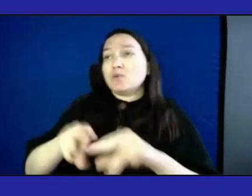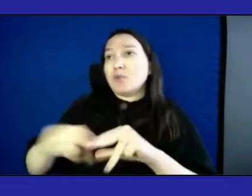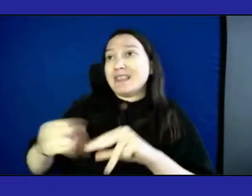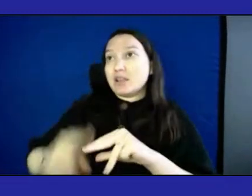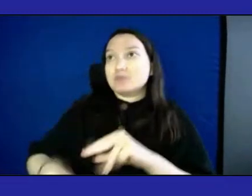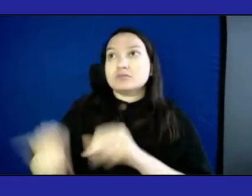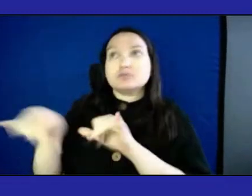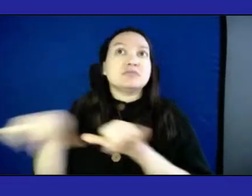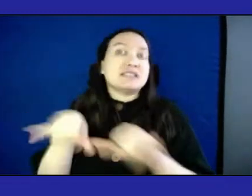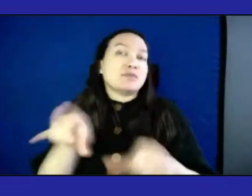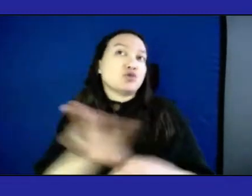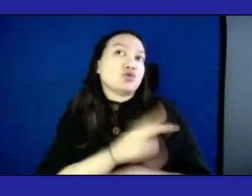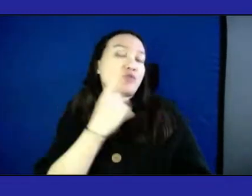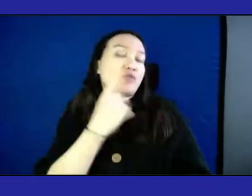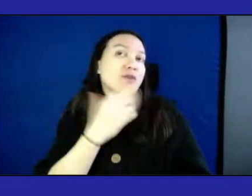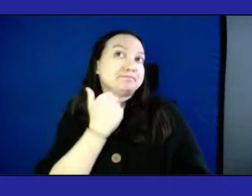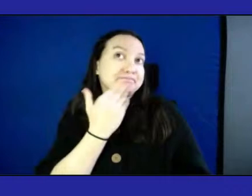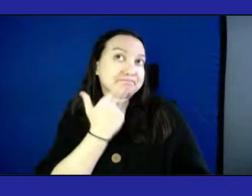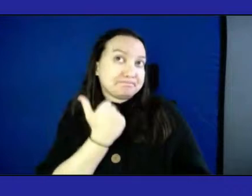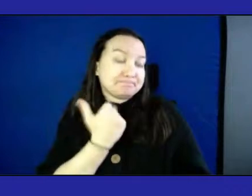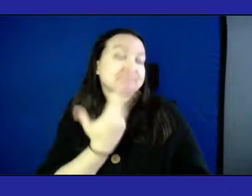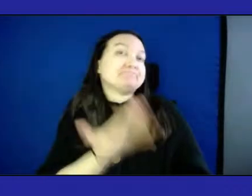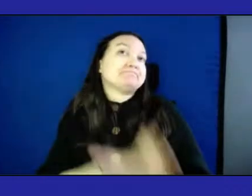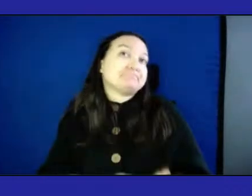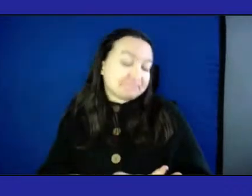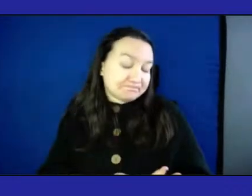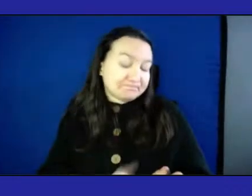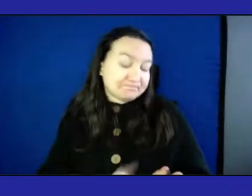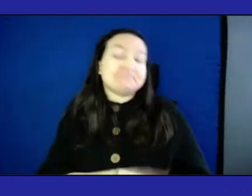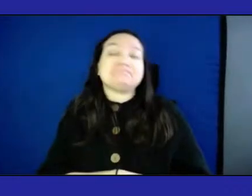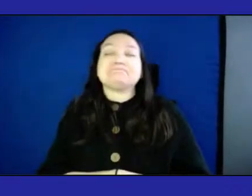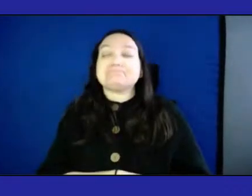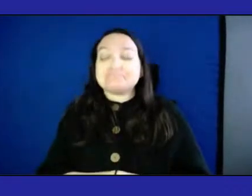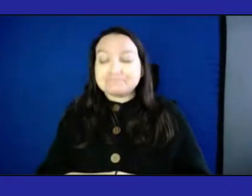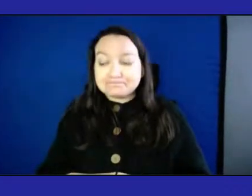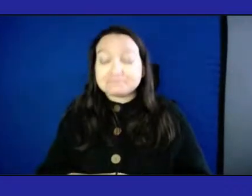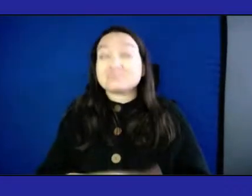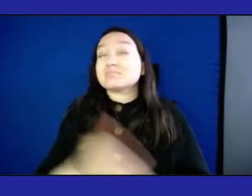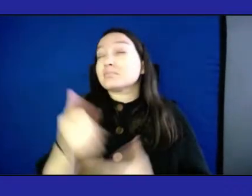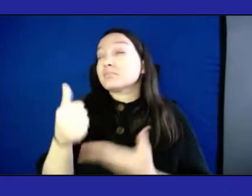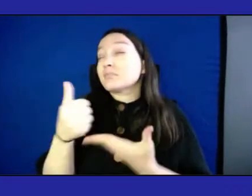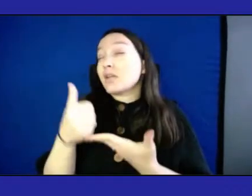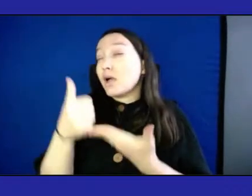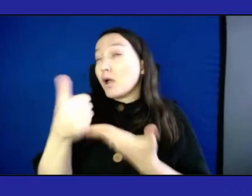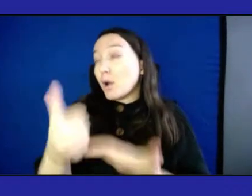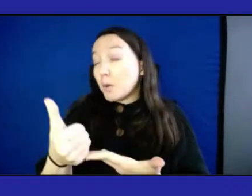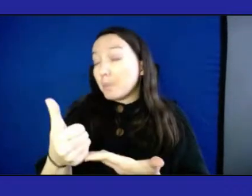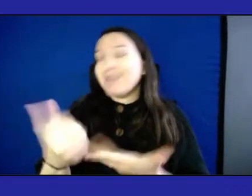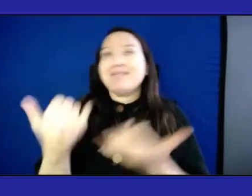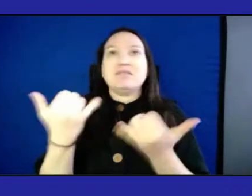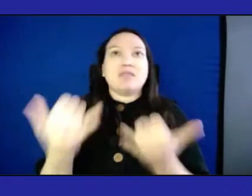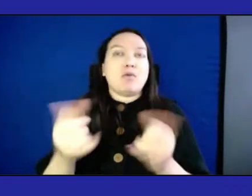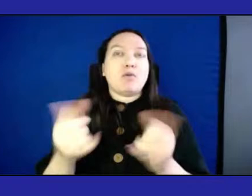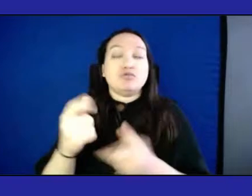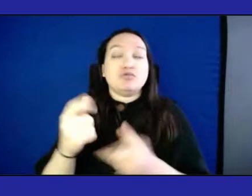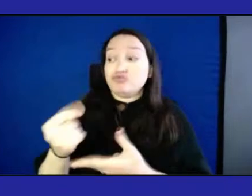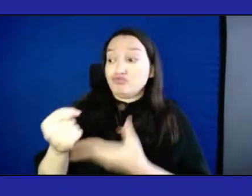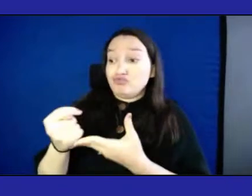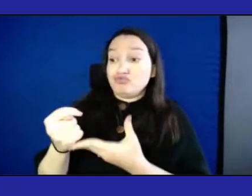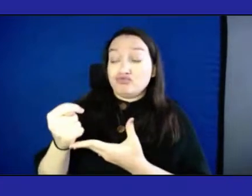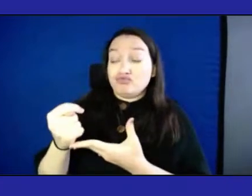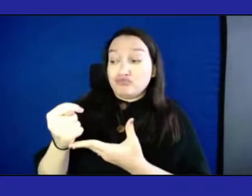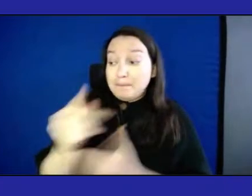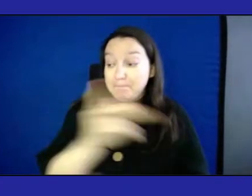actually also medications that are used for diabetes. So it helps now that we can treat patients